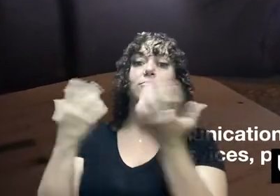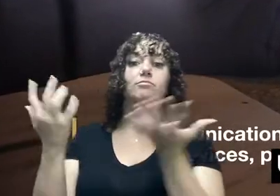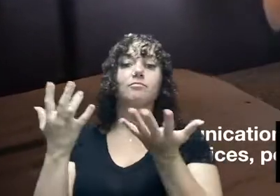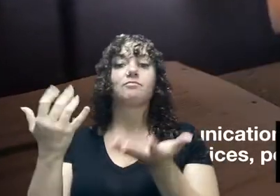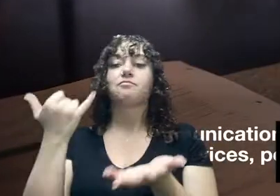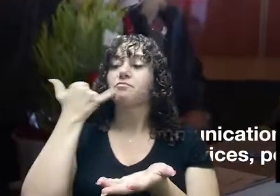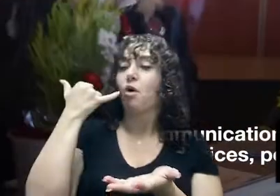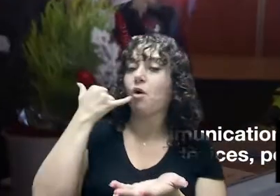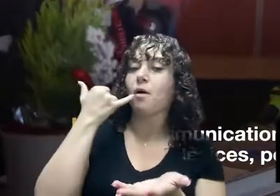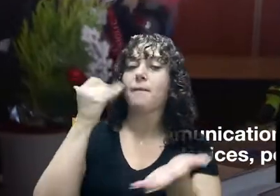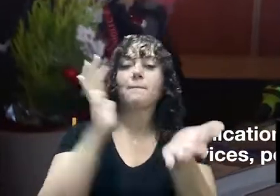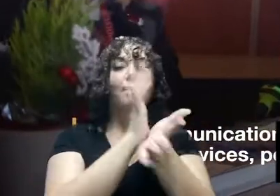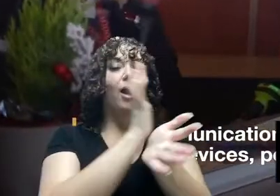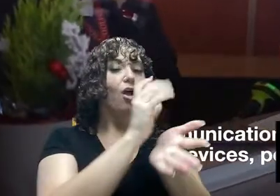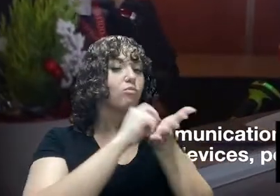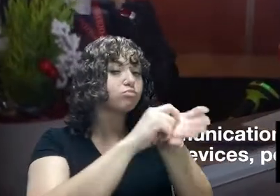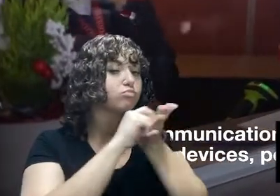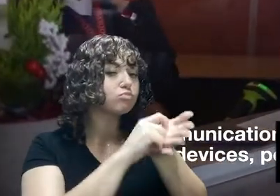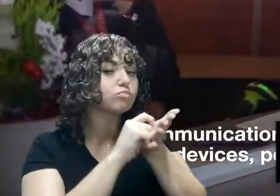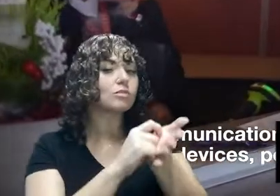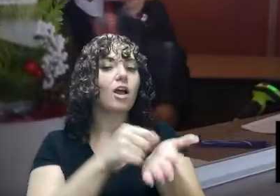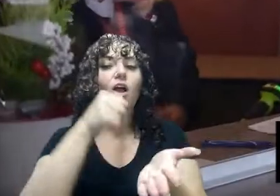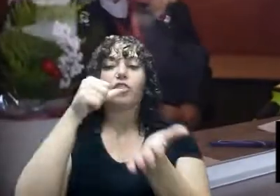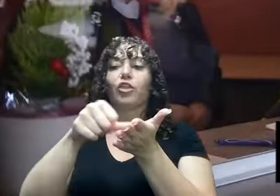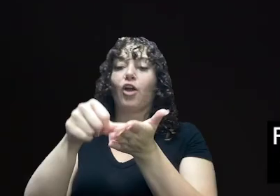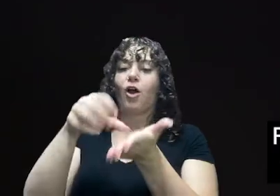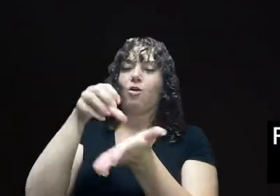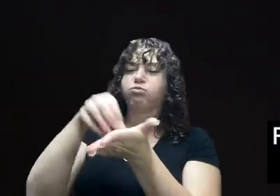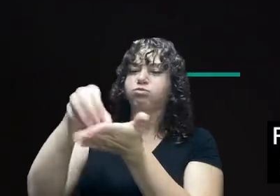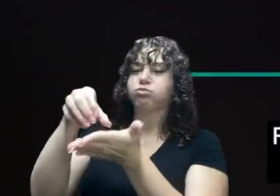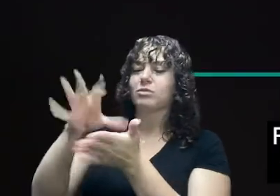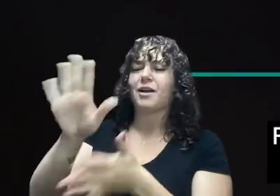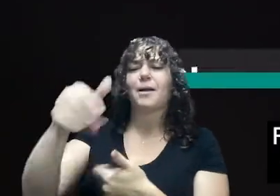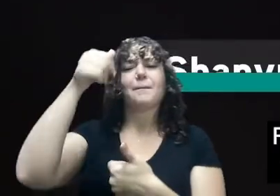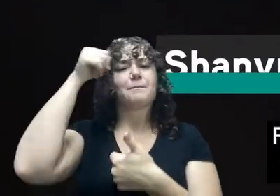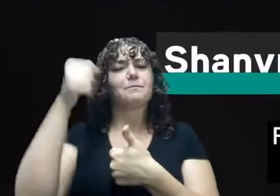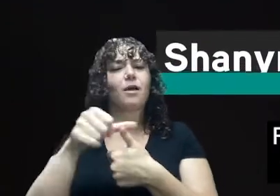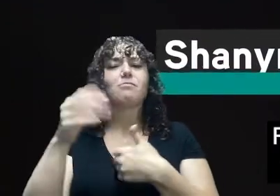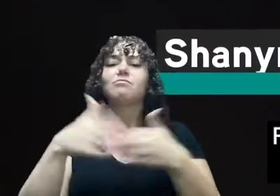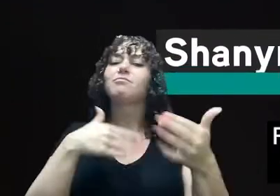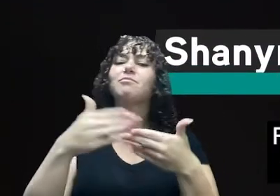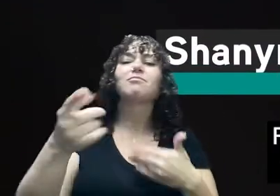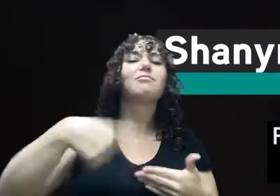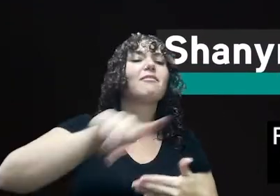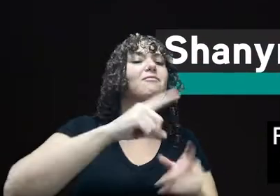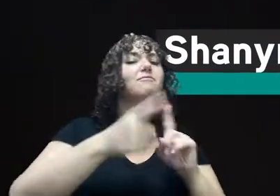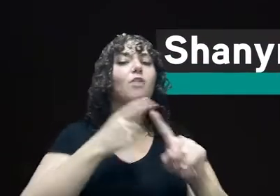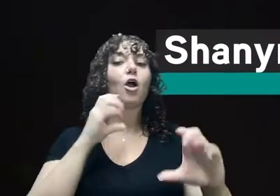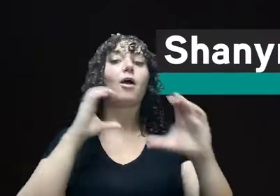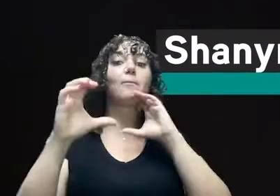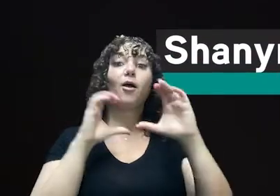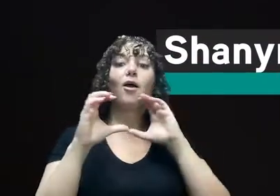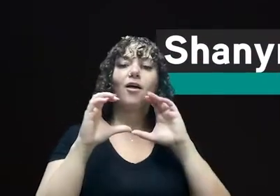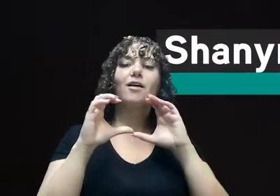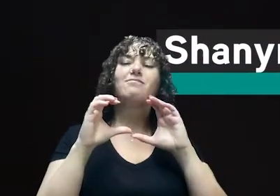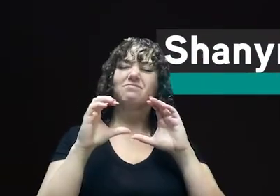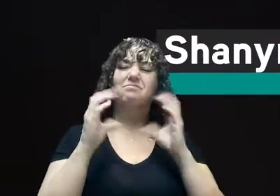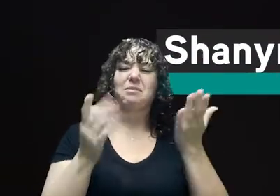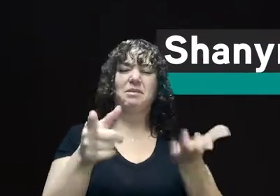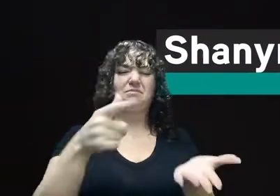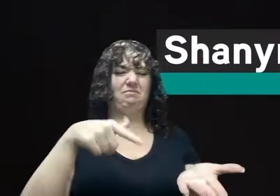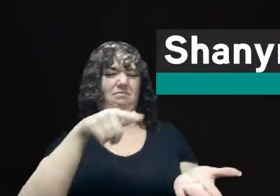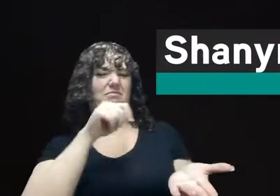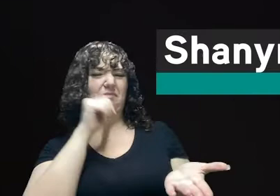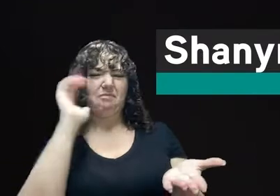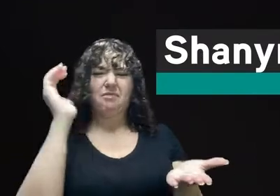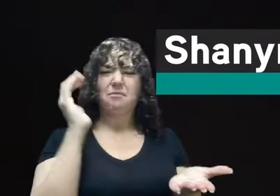supports, mobile devices, pen and paper, letterboards. Remember that whatever form of communication that you're most familiar with